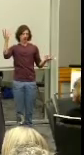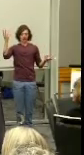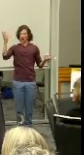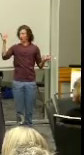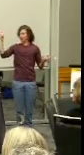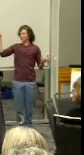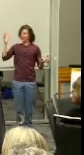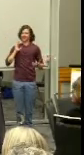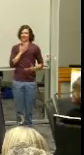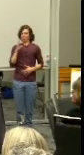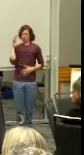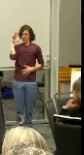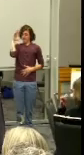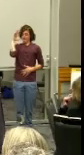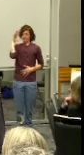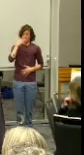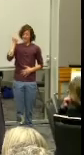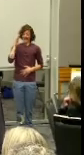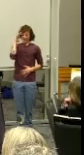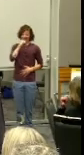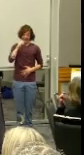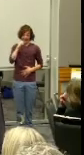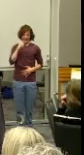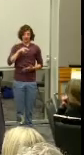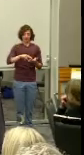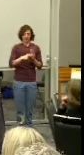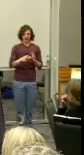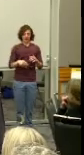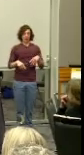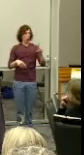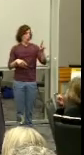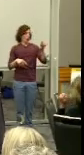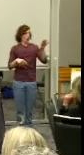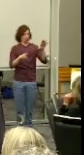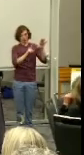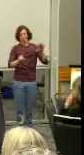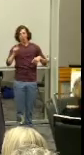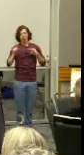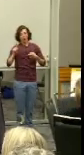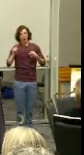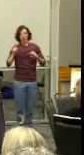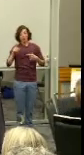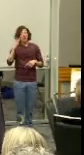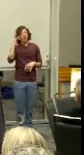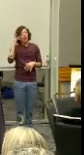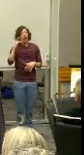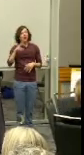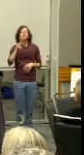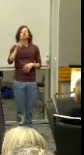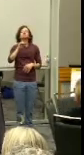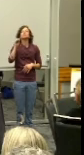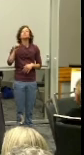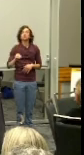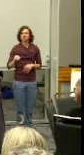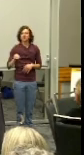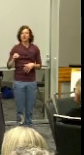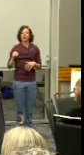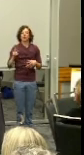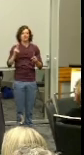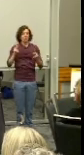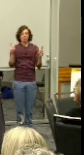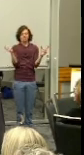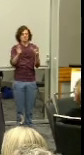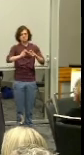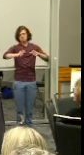in 100. And that is because there are 2% in big apartments,